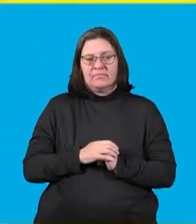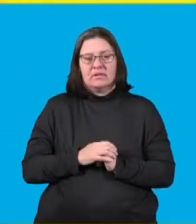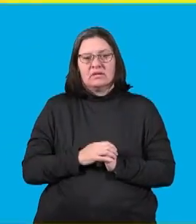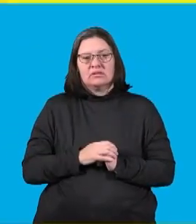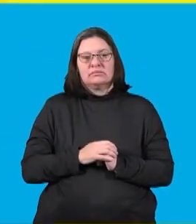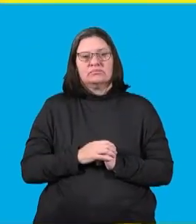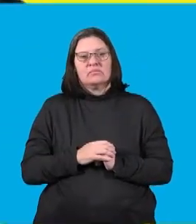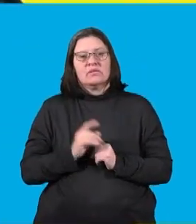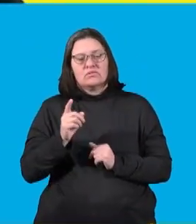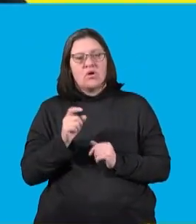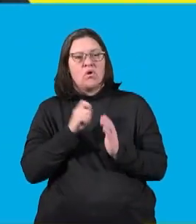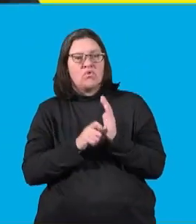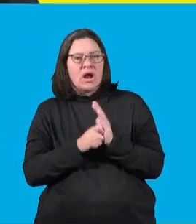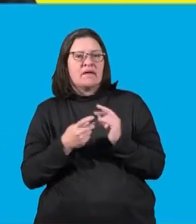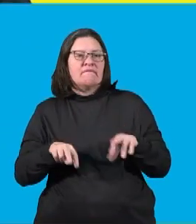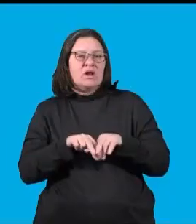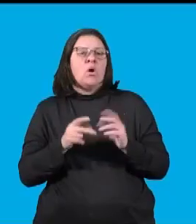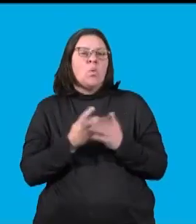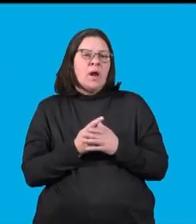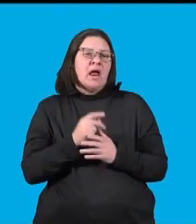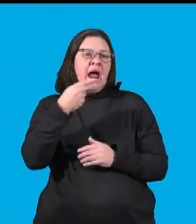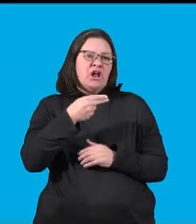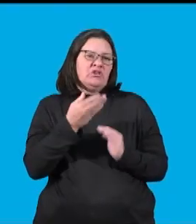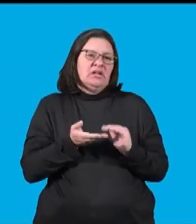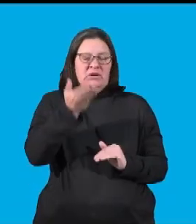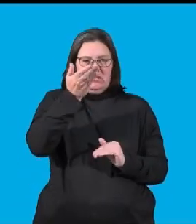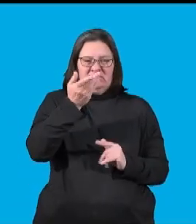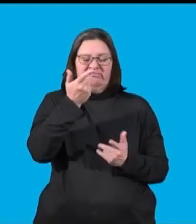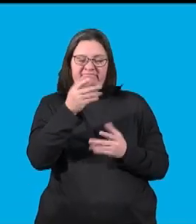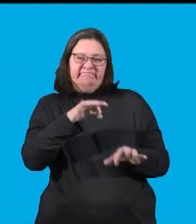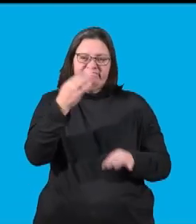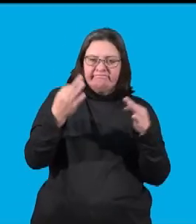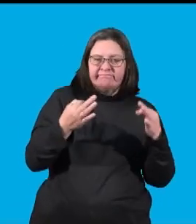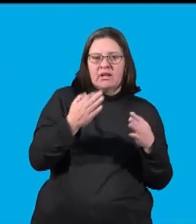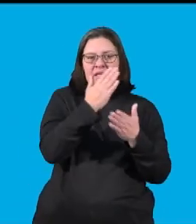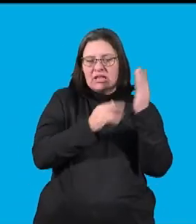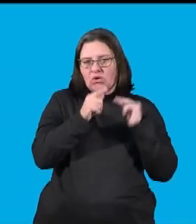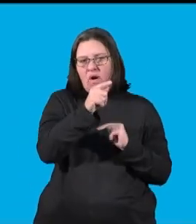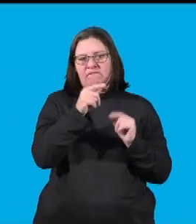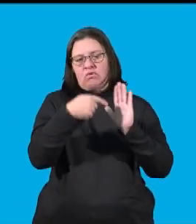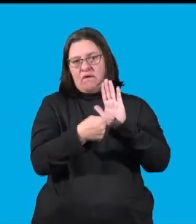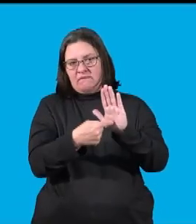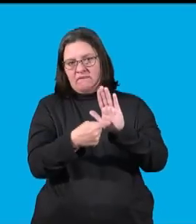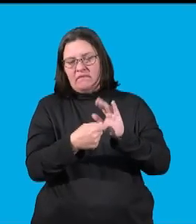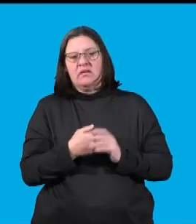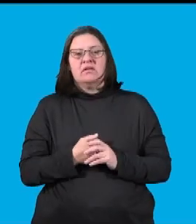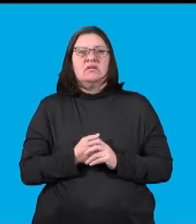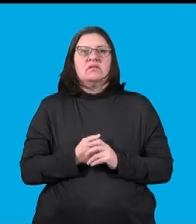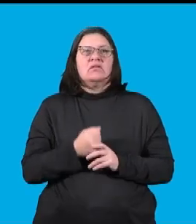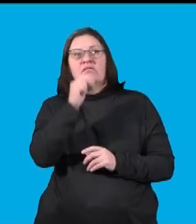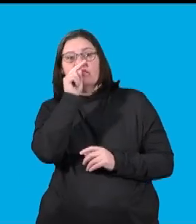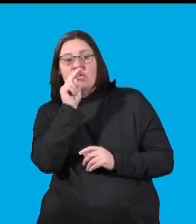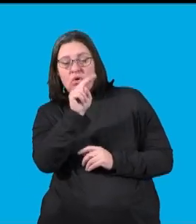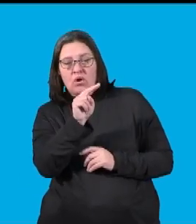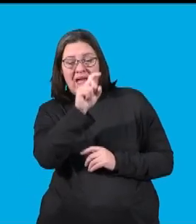going upwards, okay? So write in the values of x for when h is increasing. We have to analyze sections of the graph. If